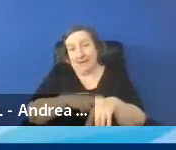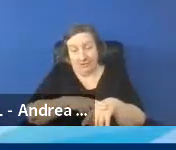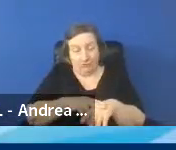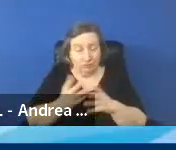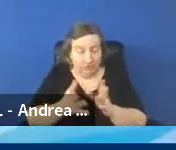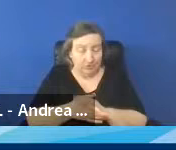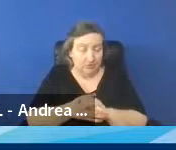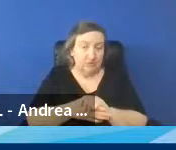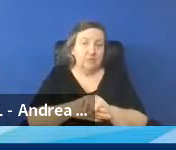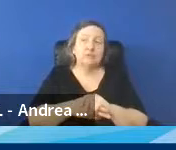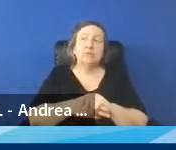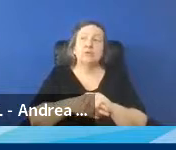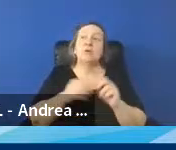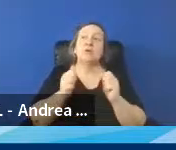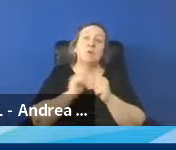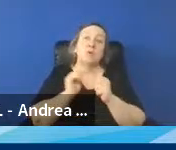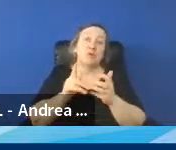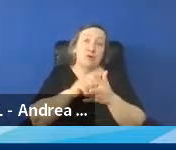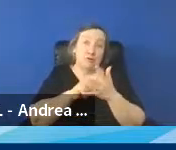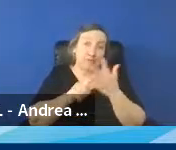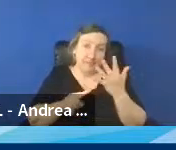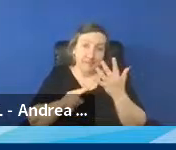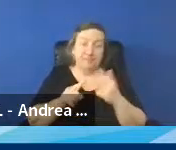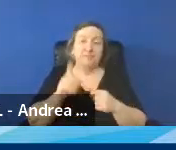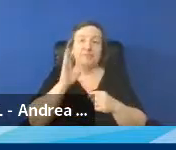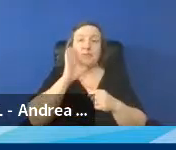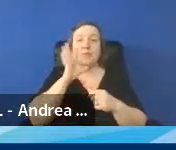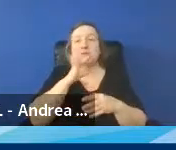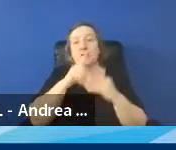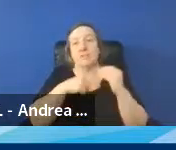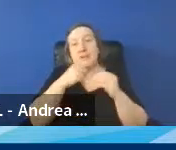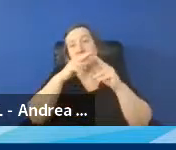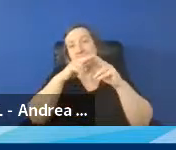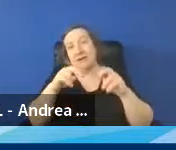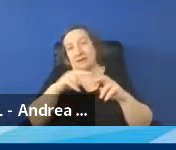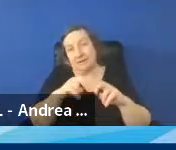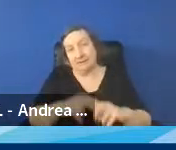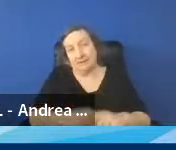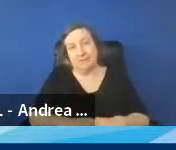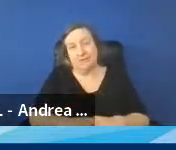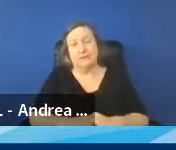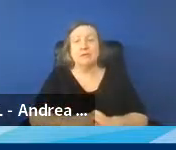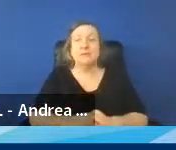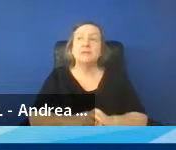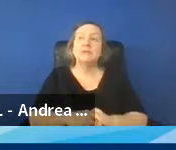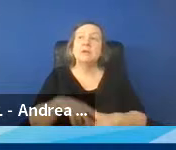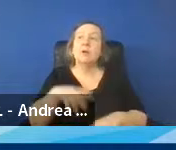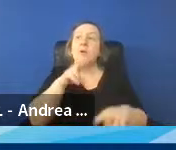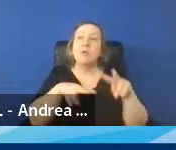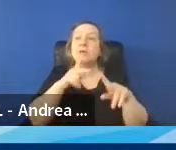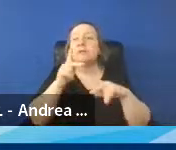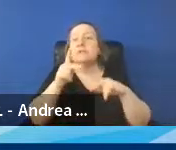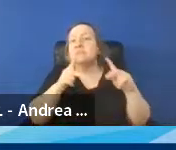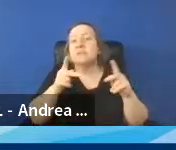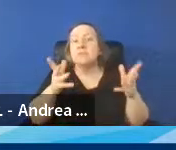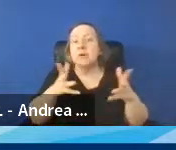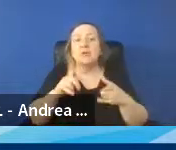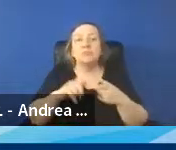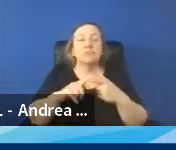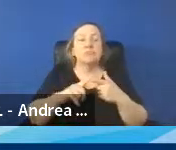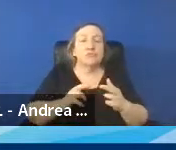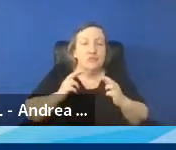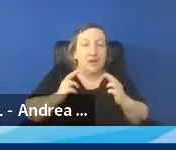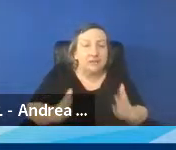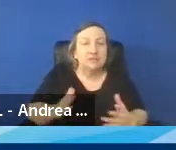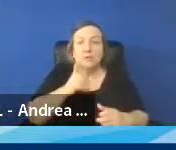so that with all of that said, we'll get into the analysis. So in looking at populations, residents